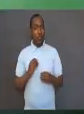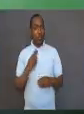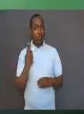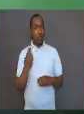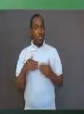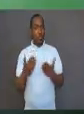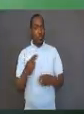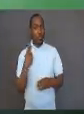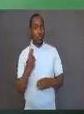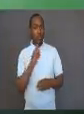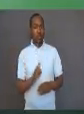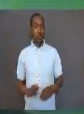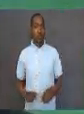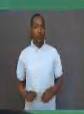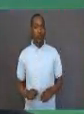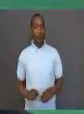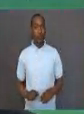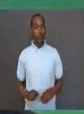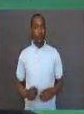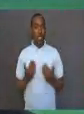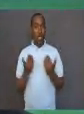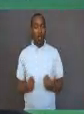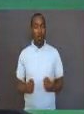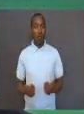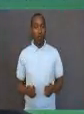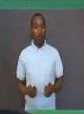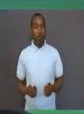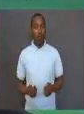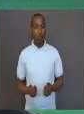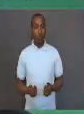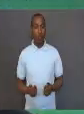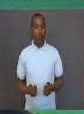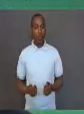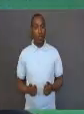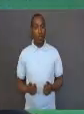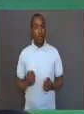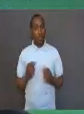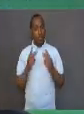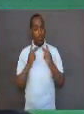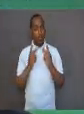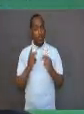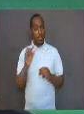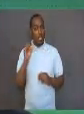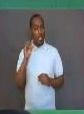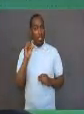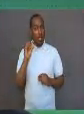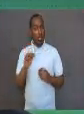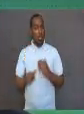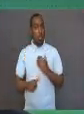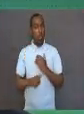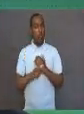benefit our food. Now, let us look at some